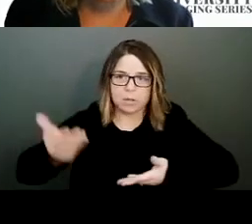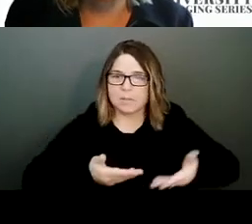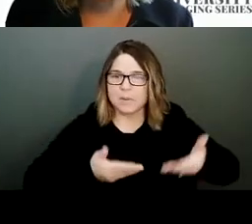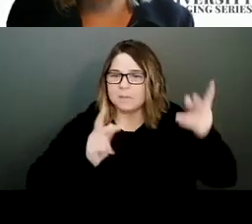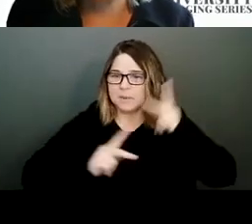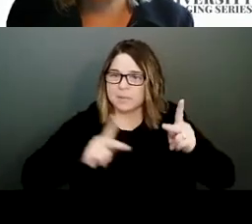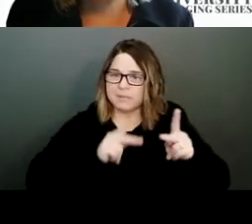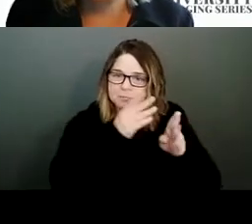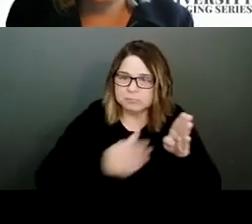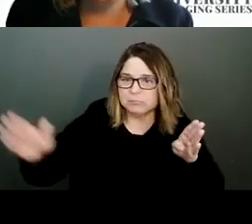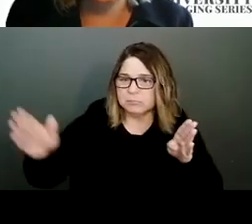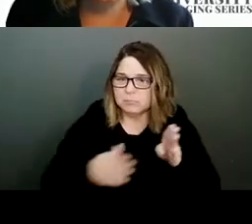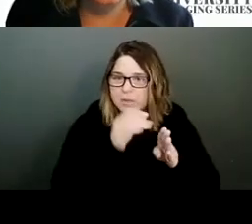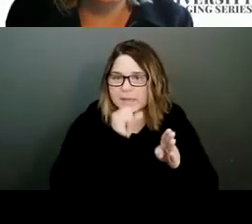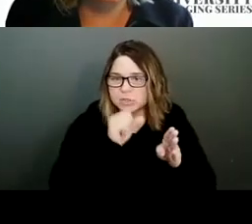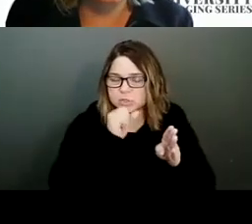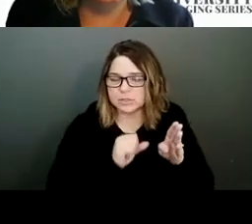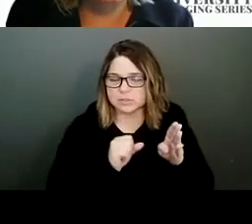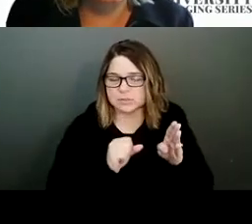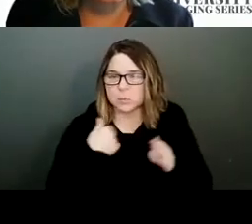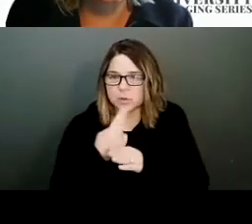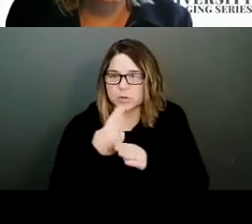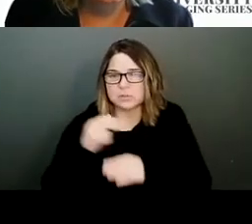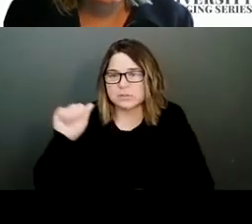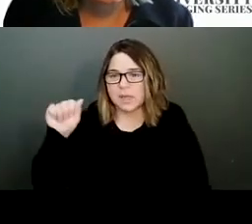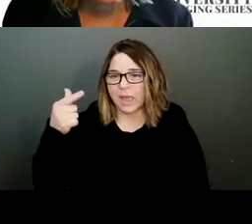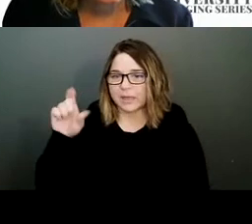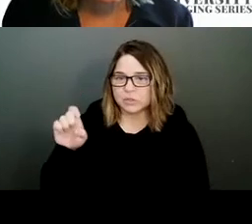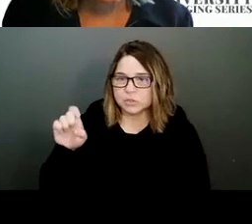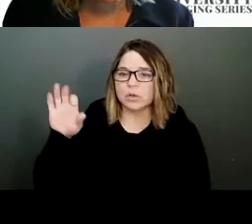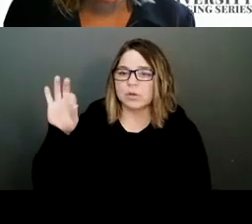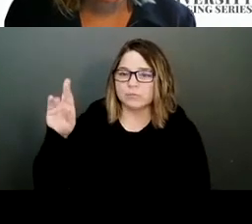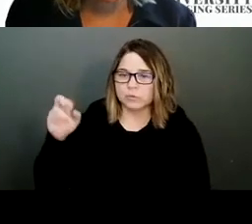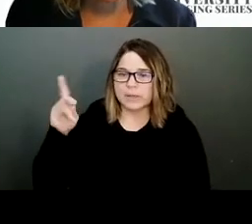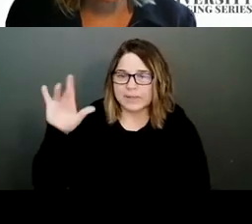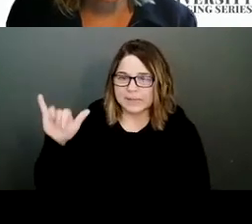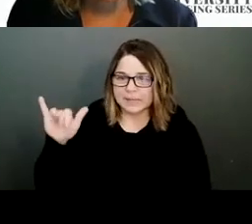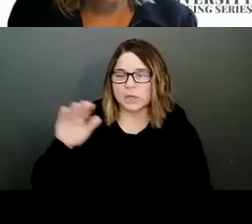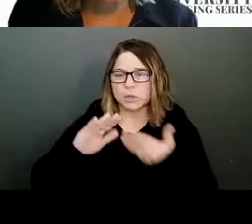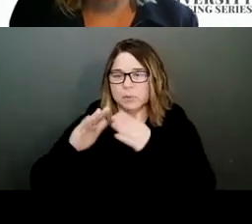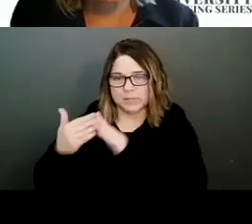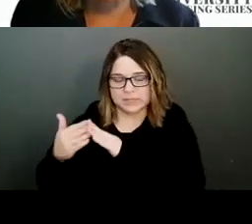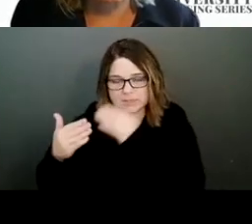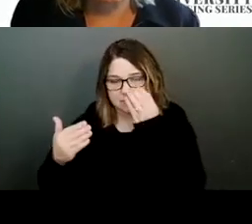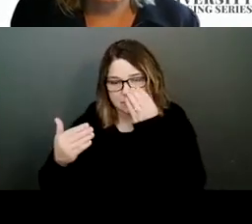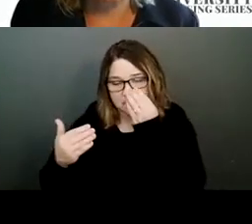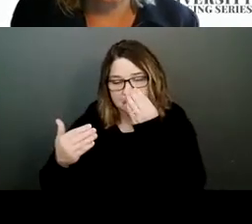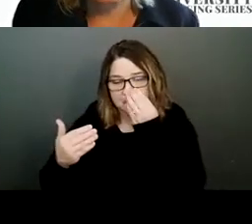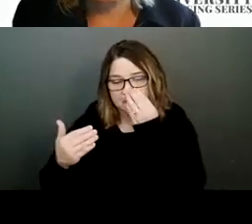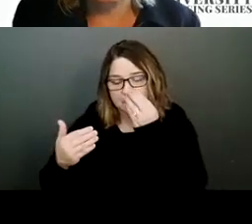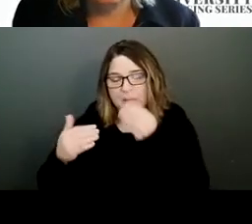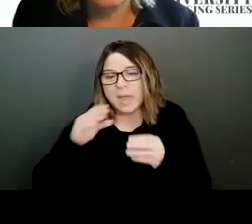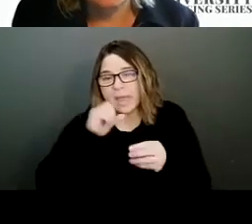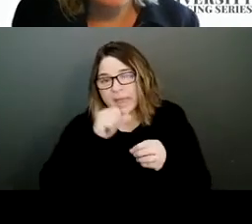we are using the terminology of age-friendly communities. The work towards age-friendly livability involves